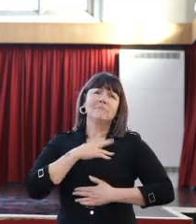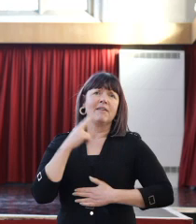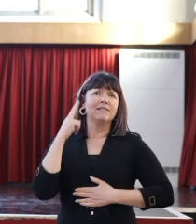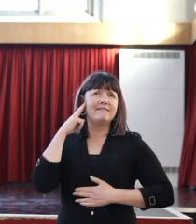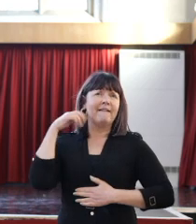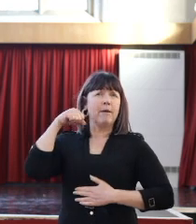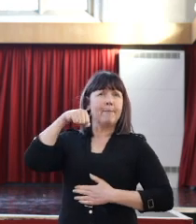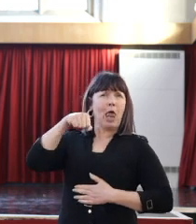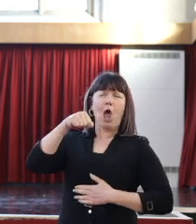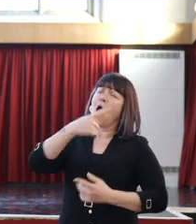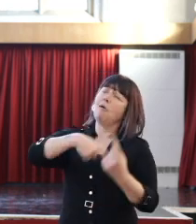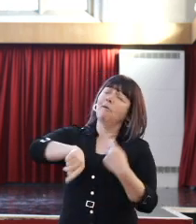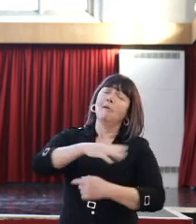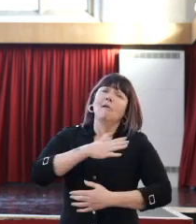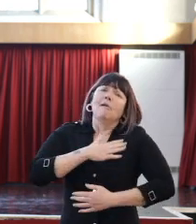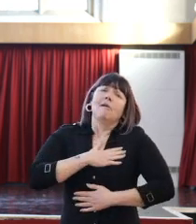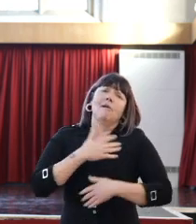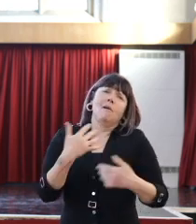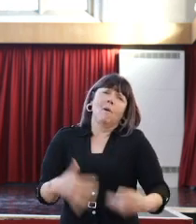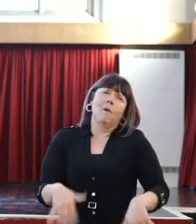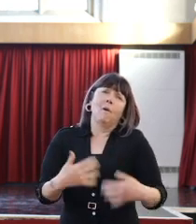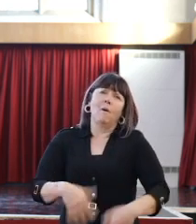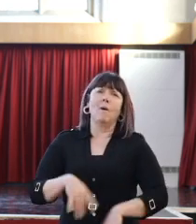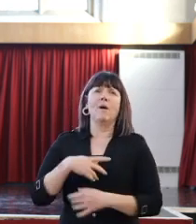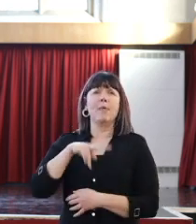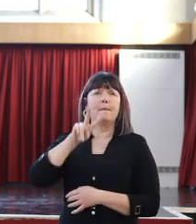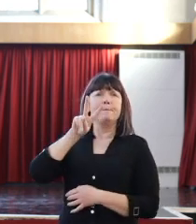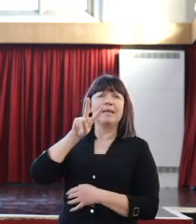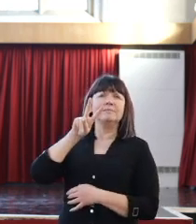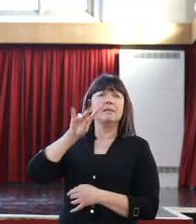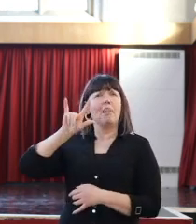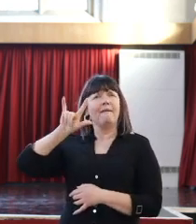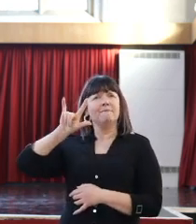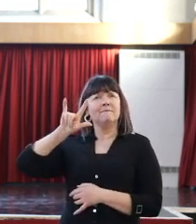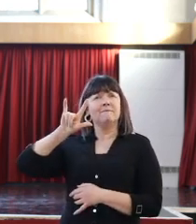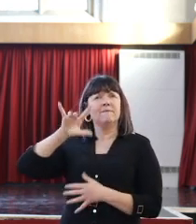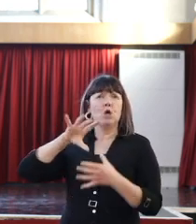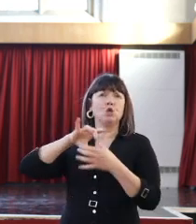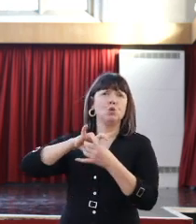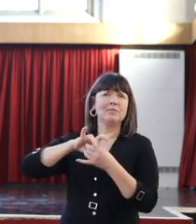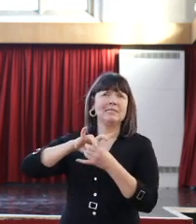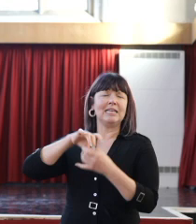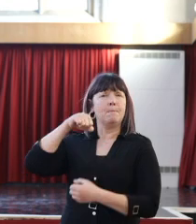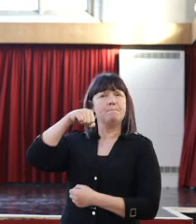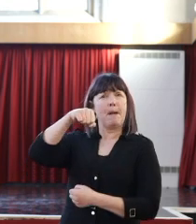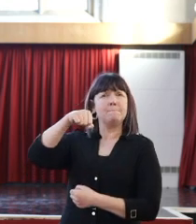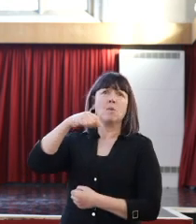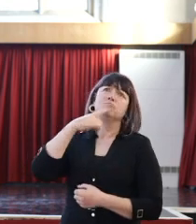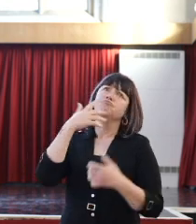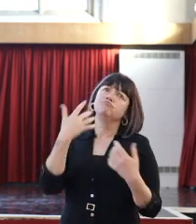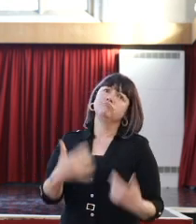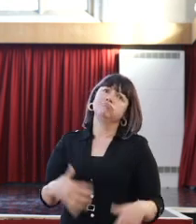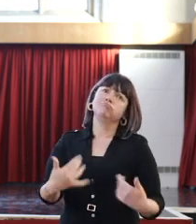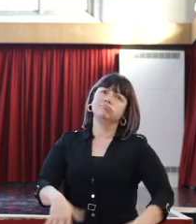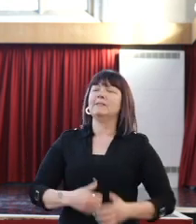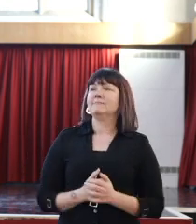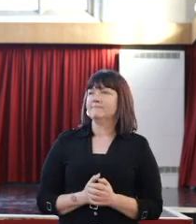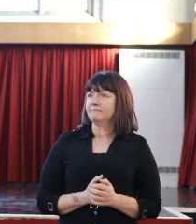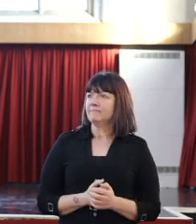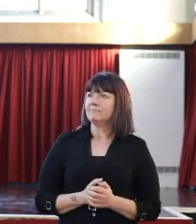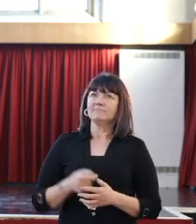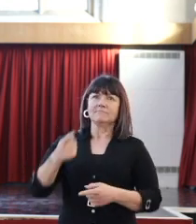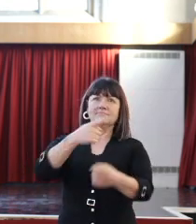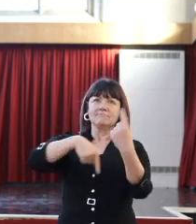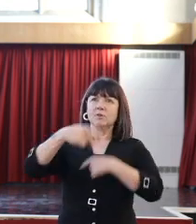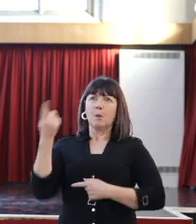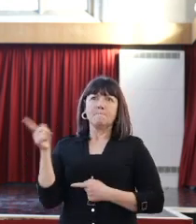talk before, the peace, love, unity, respect. That was really awesome. Some really cool speakers here,